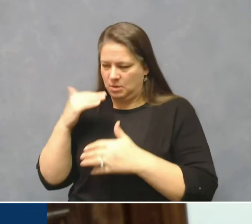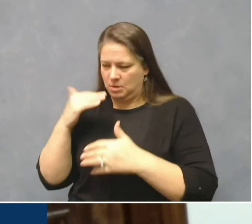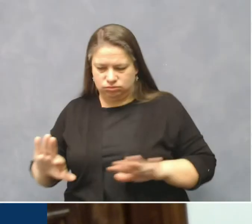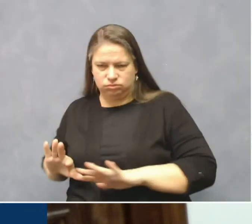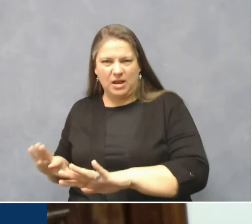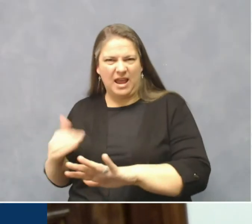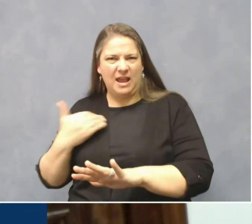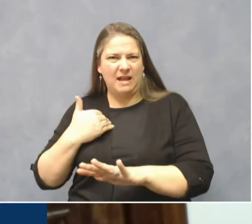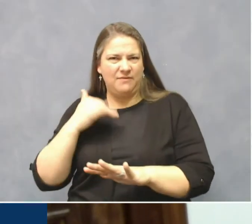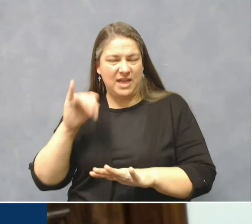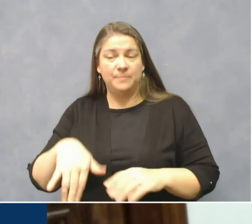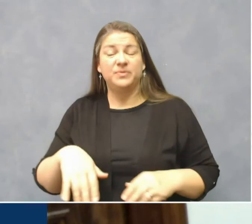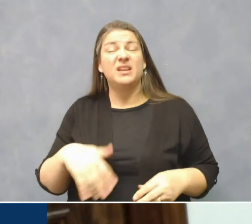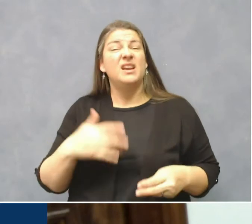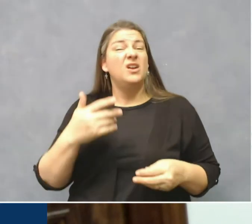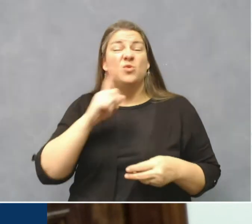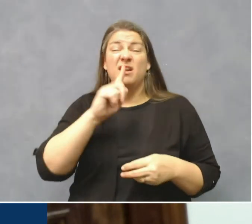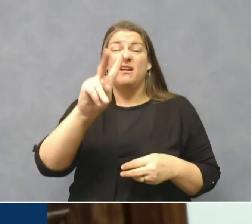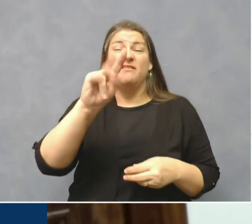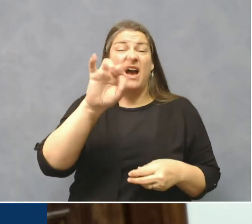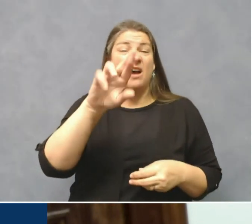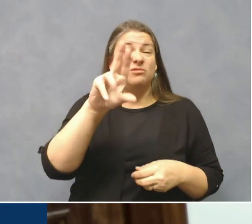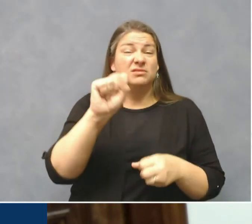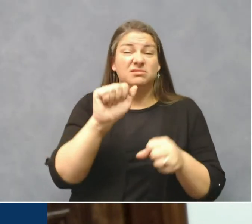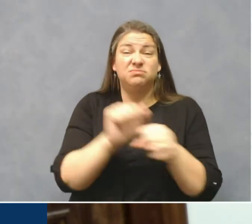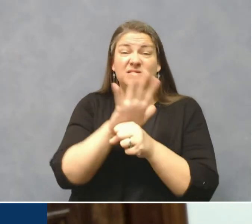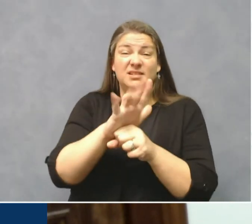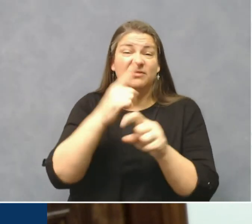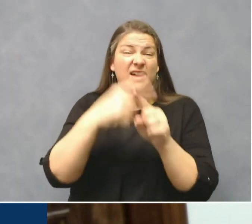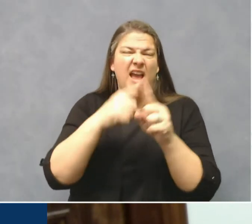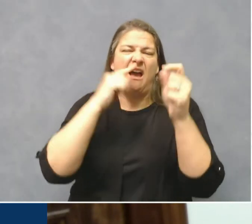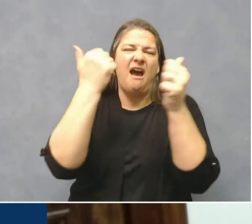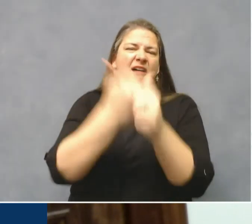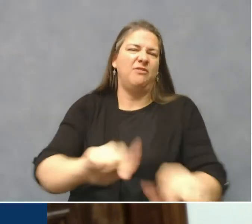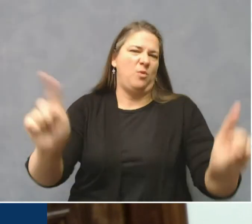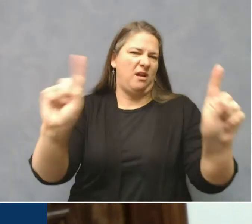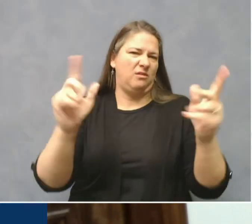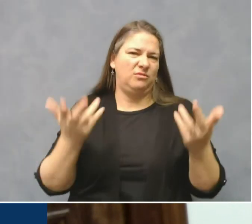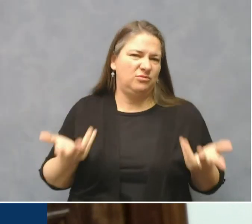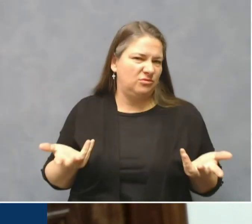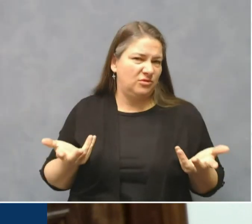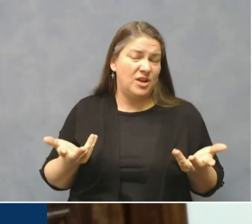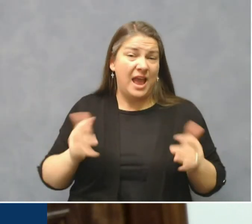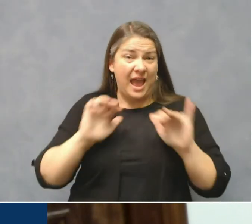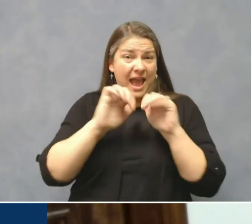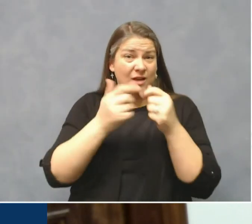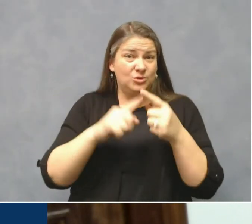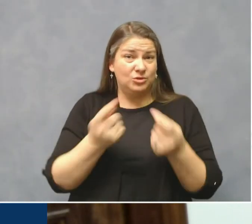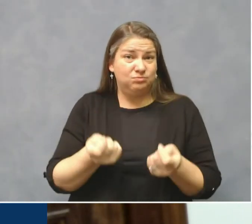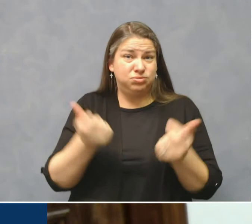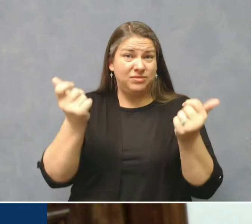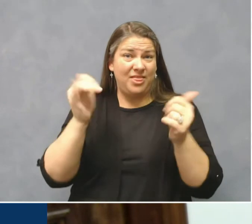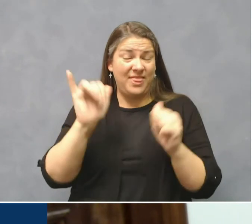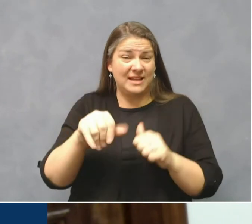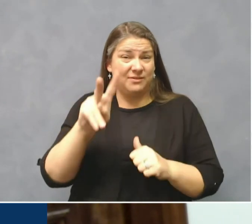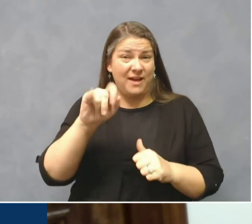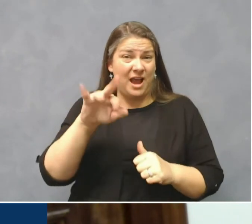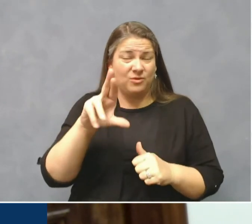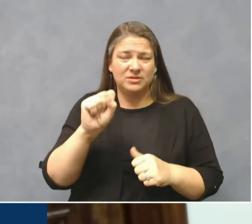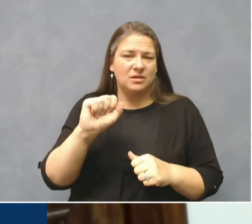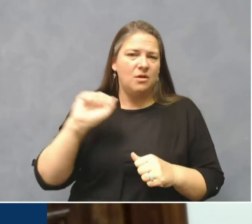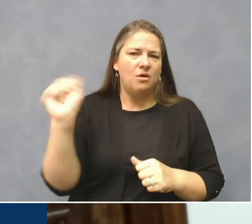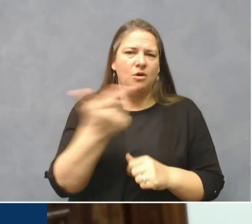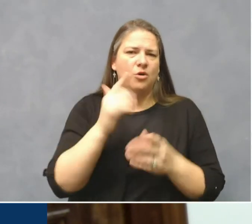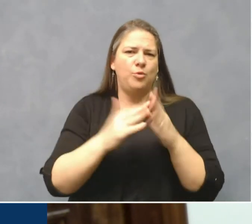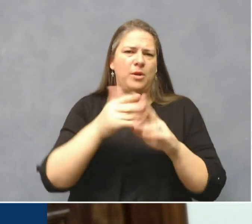is everyone in our entire community and our goes ahead and complies with